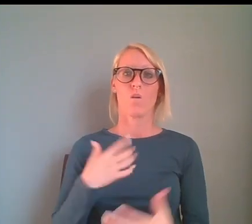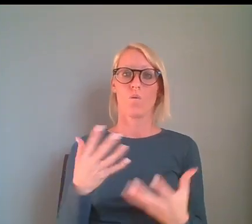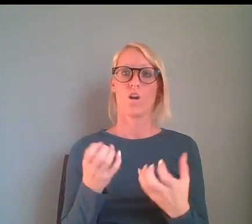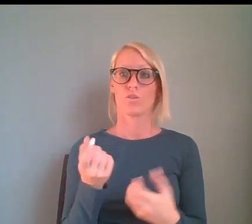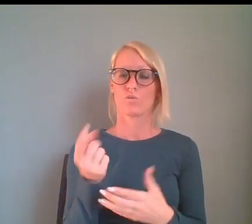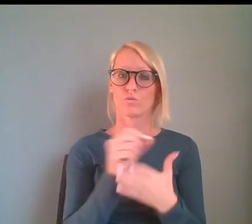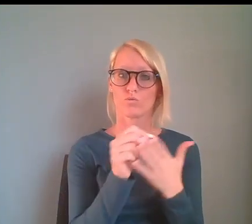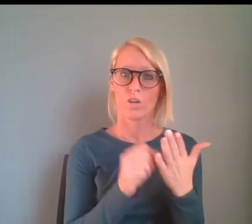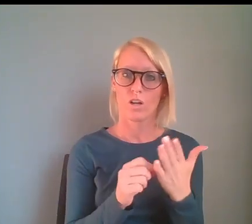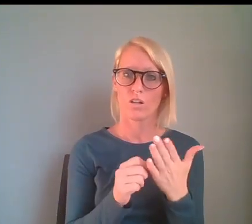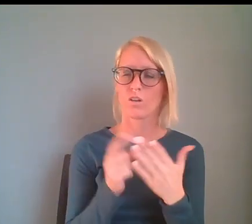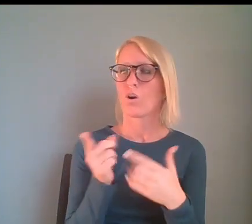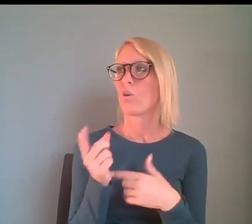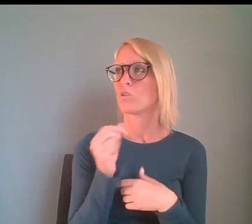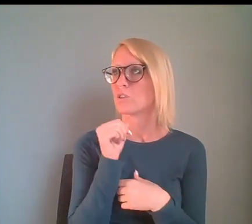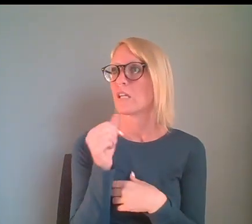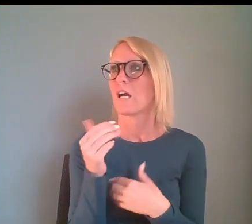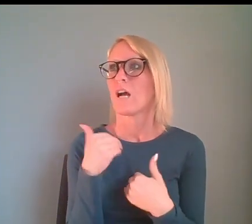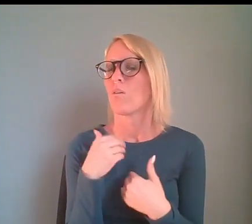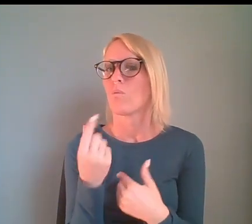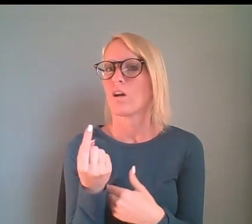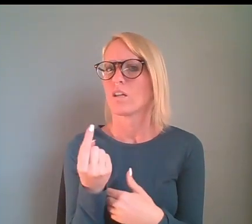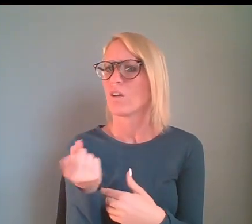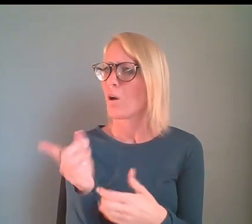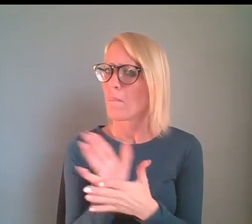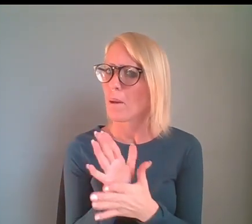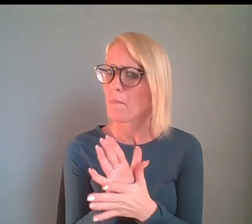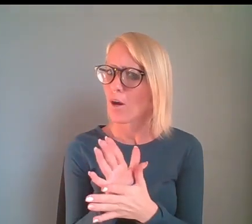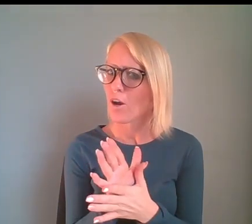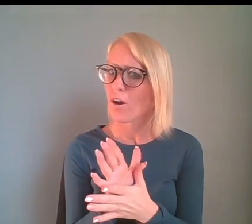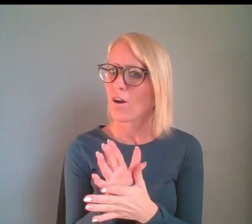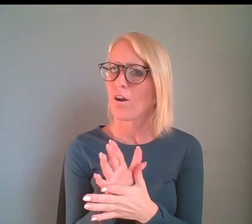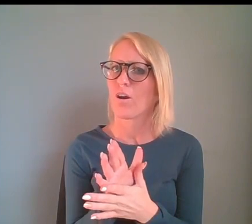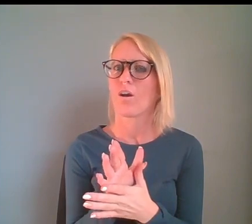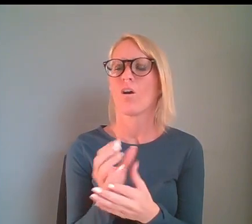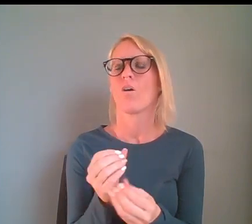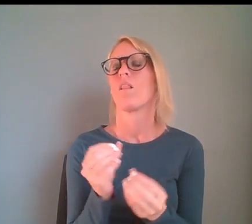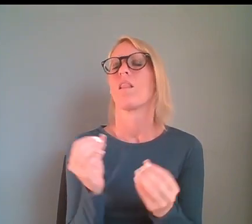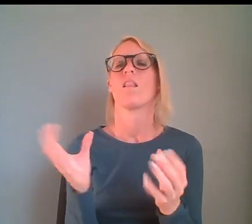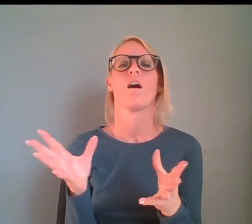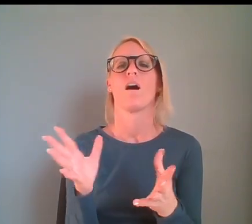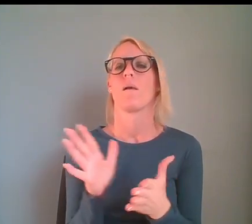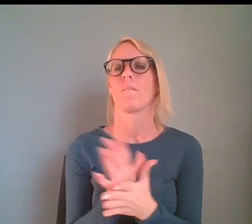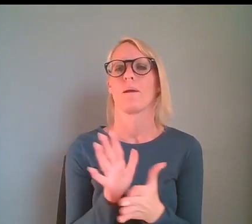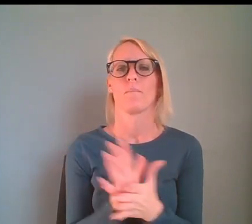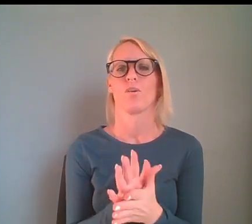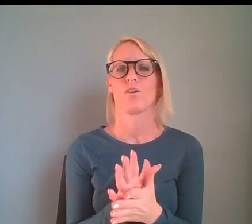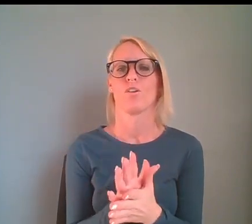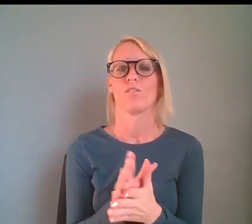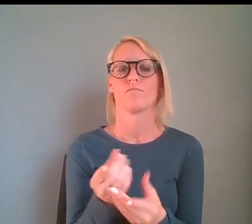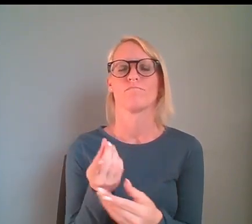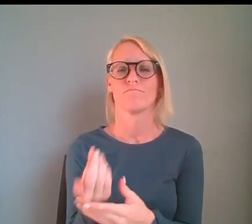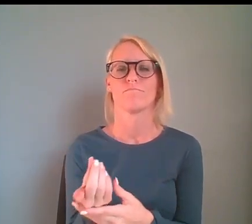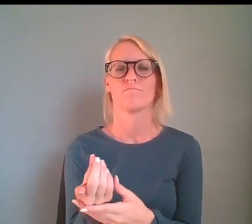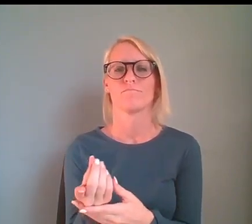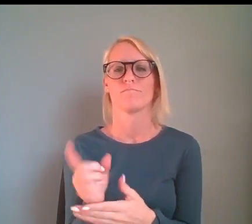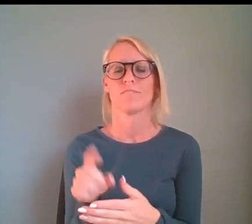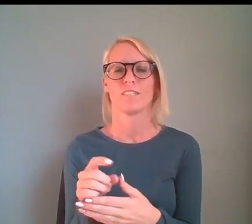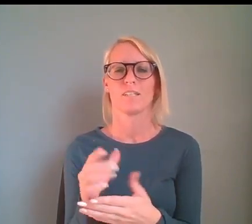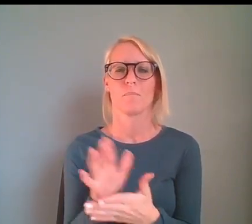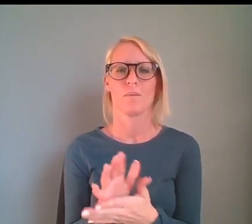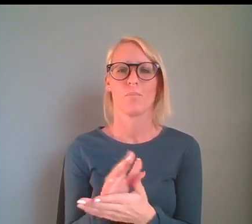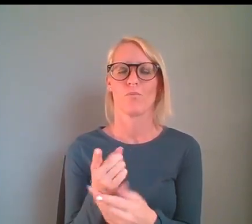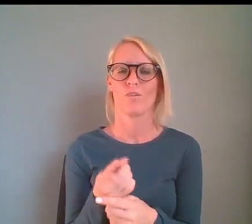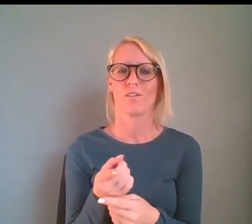you didn't get one. Oh, you didn't get paper? Oh, we've got lots of paper. They need a little paper right in the middle here.